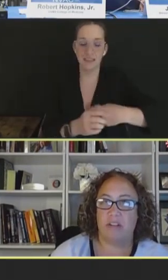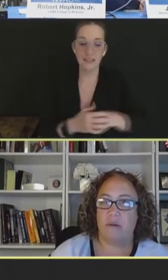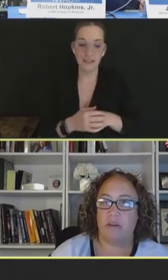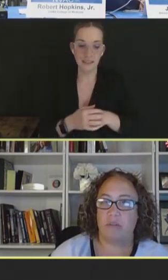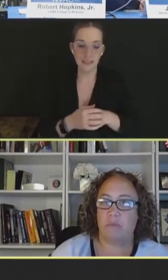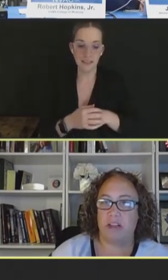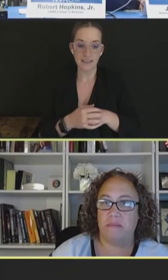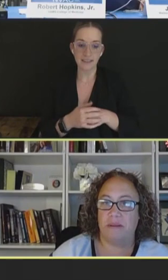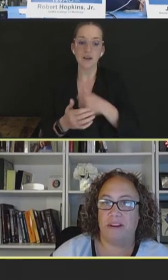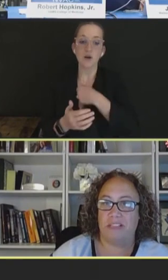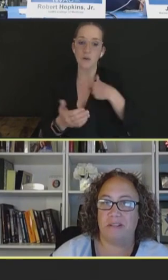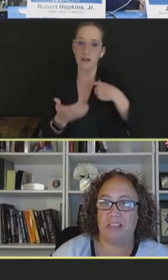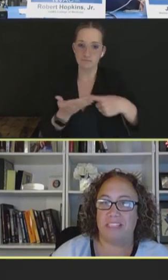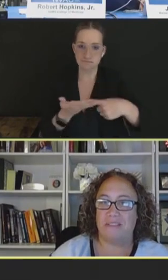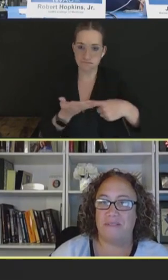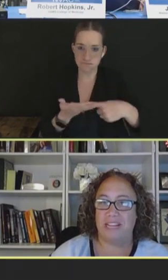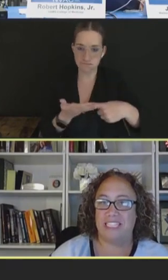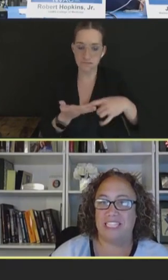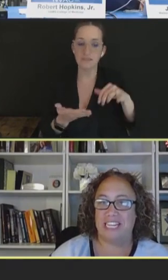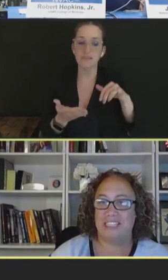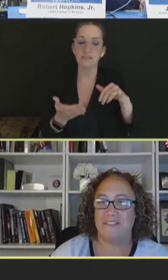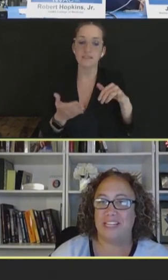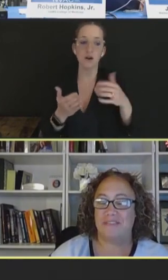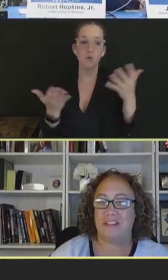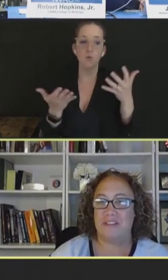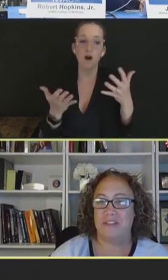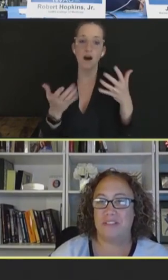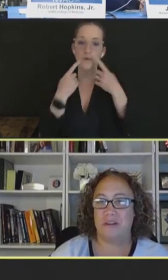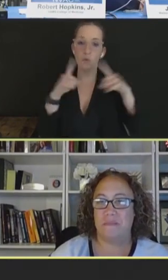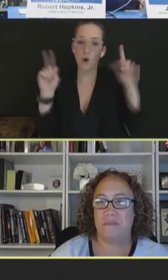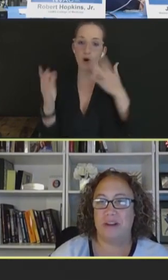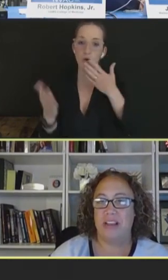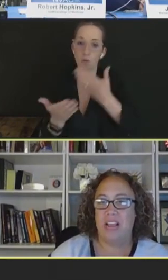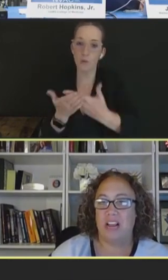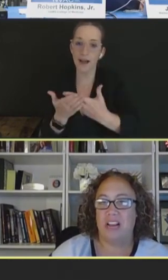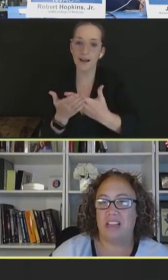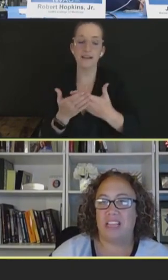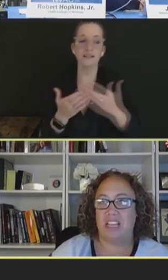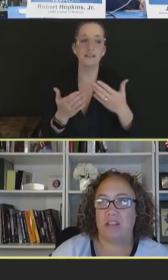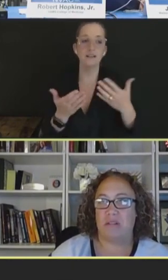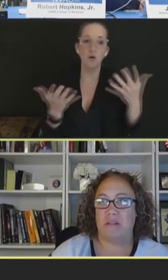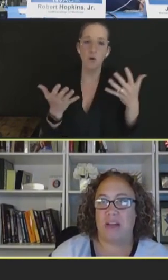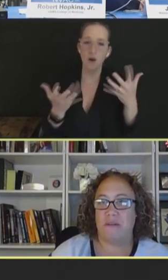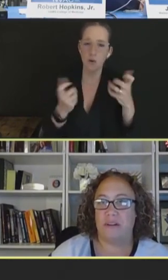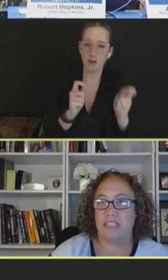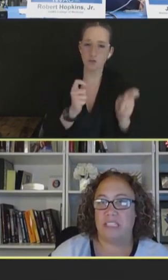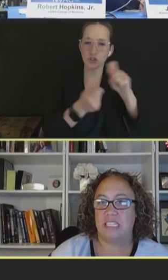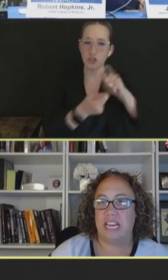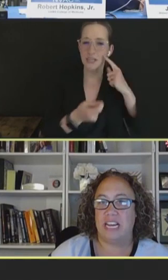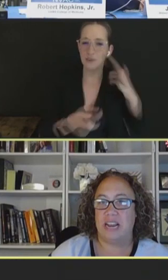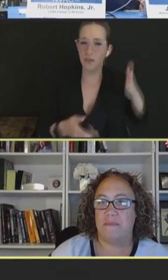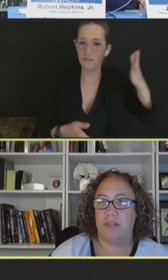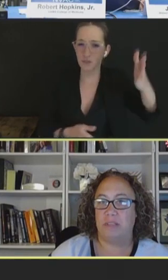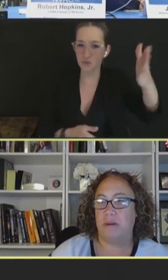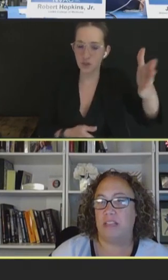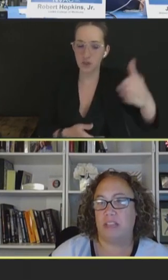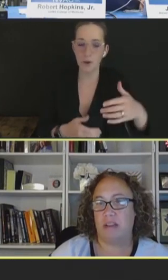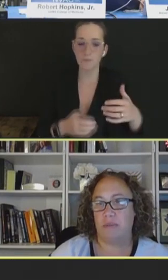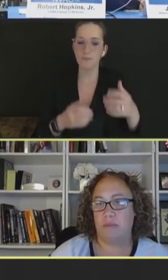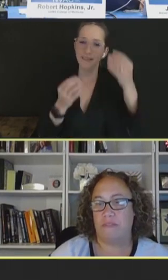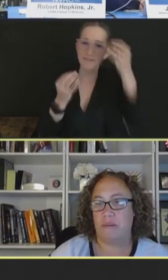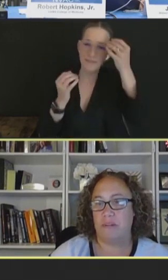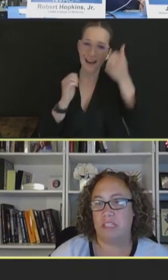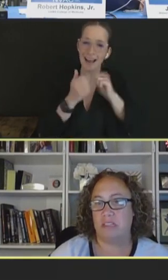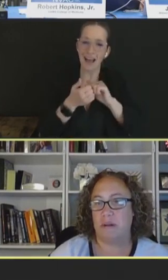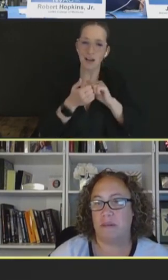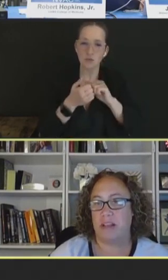not only what worked well, but also things that we would like to change and fix for the future, but thinking through how we want to sustain and build upon the link